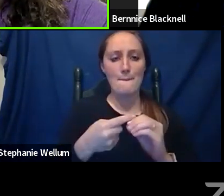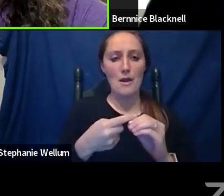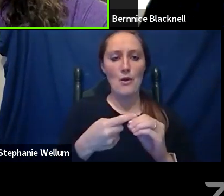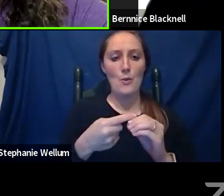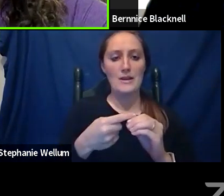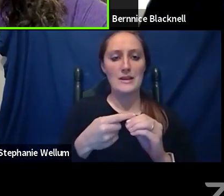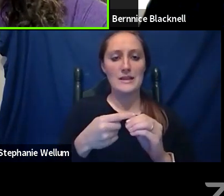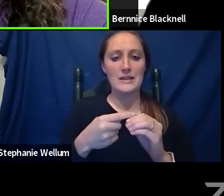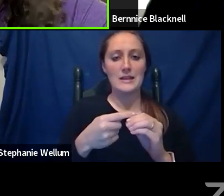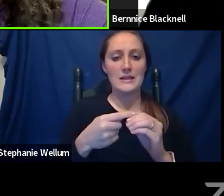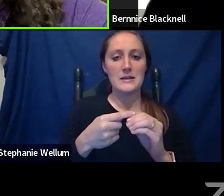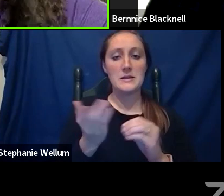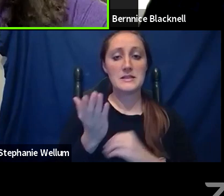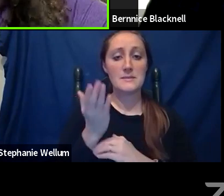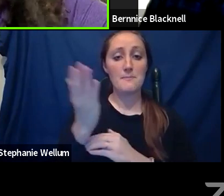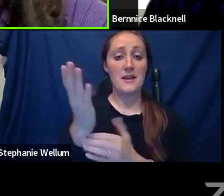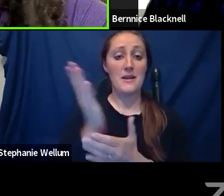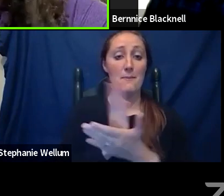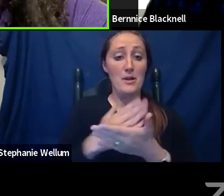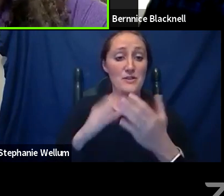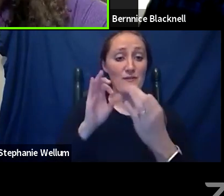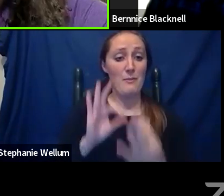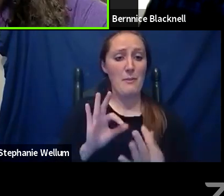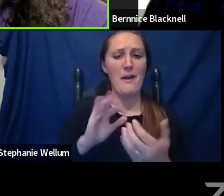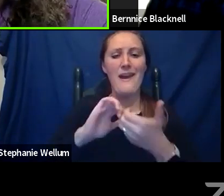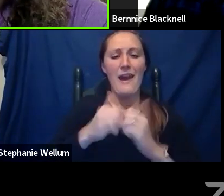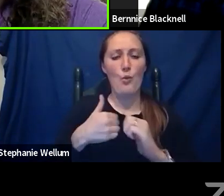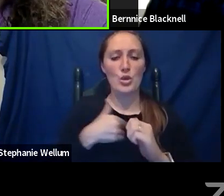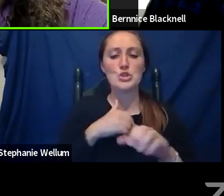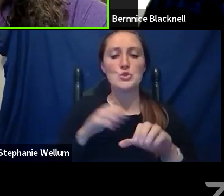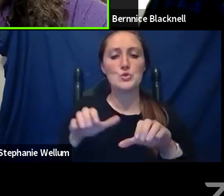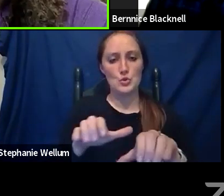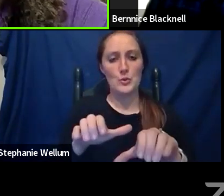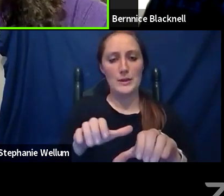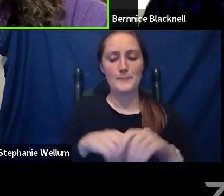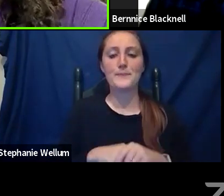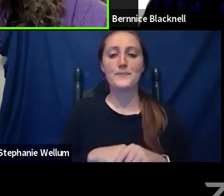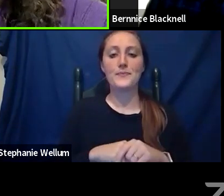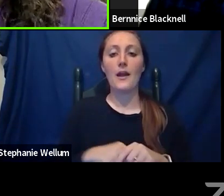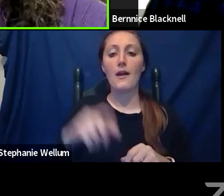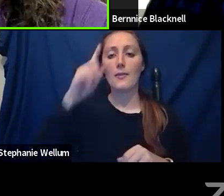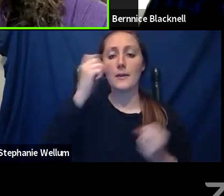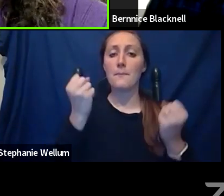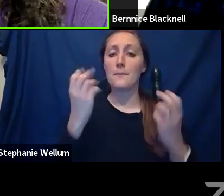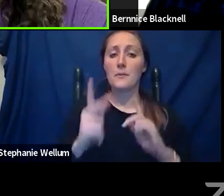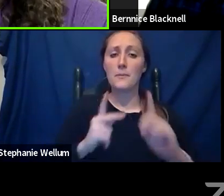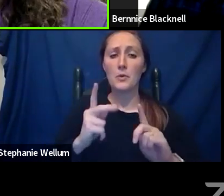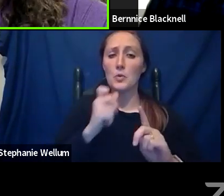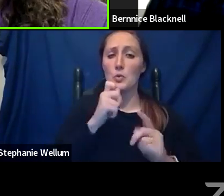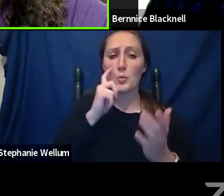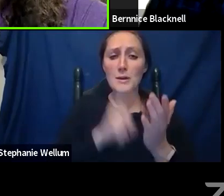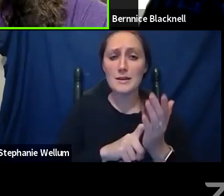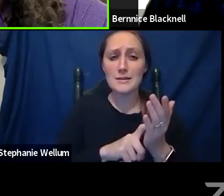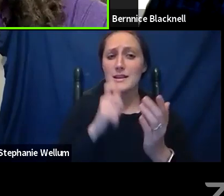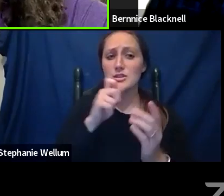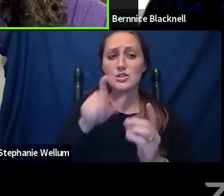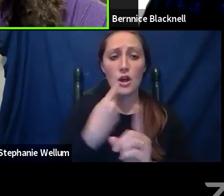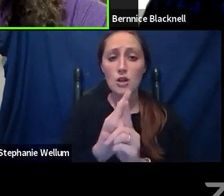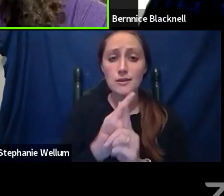feedback. It's about the way in which we're doing it. Because I think a lot of people don't realize this. It's not just that we